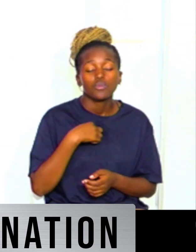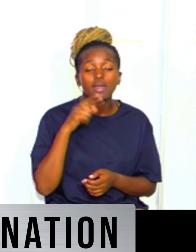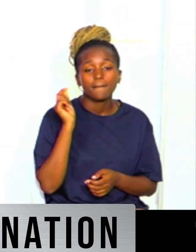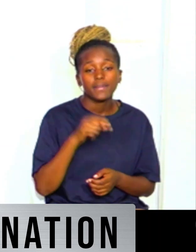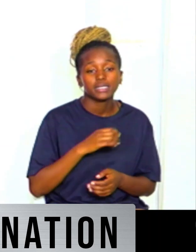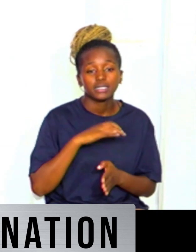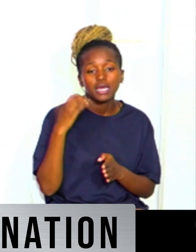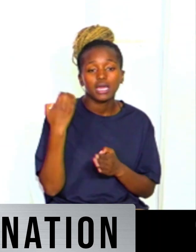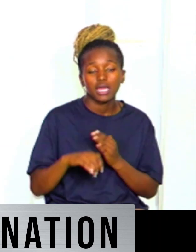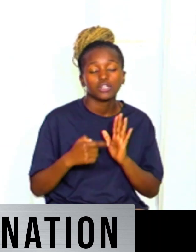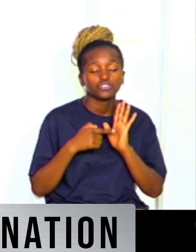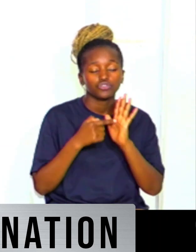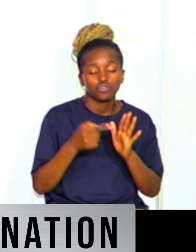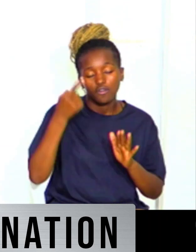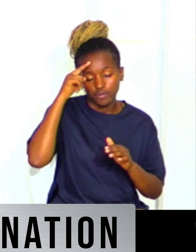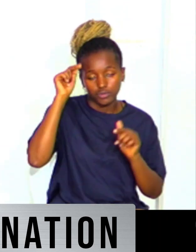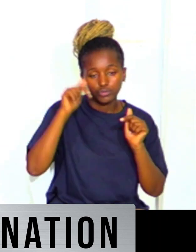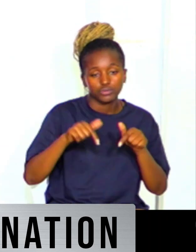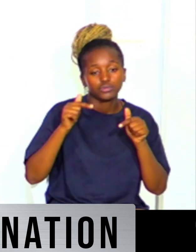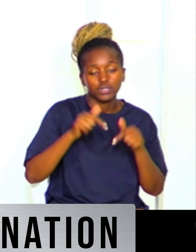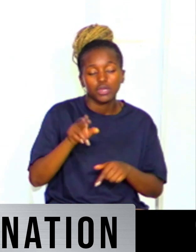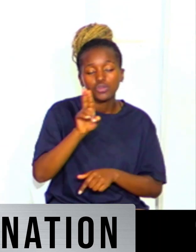this show today.